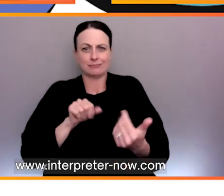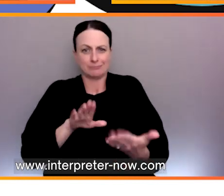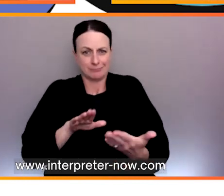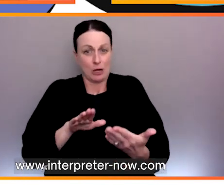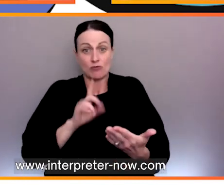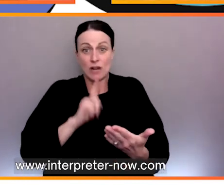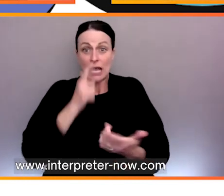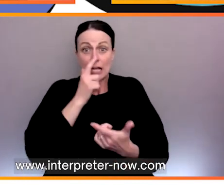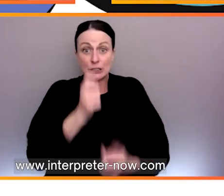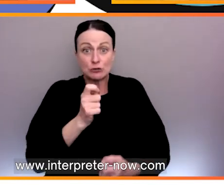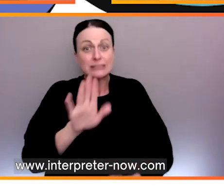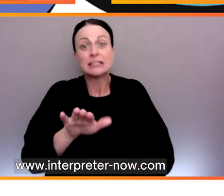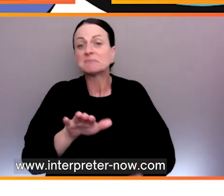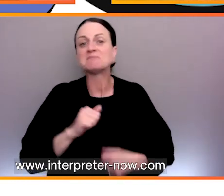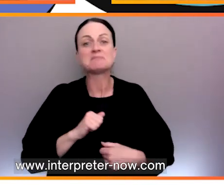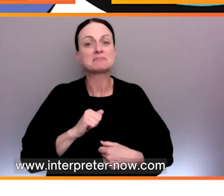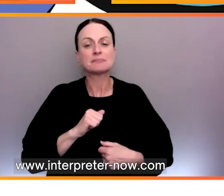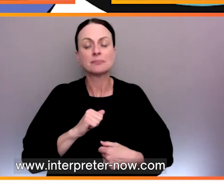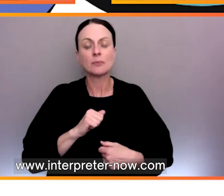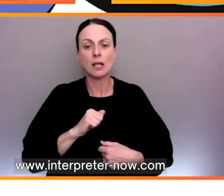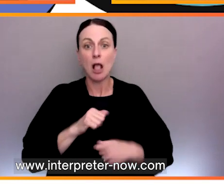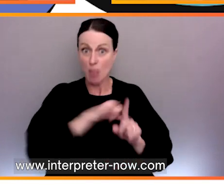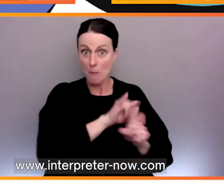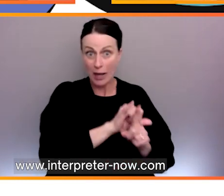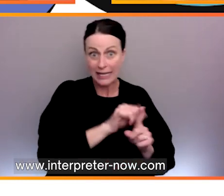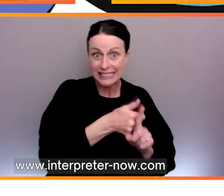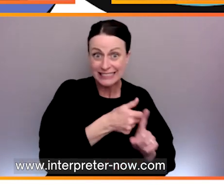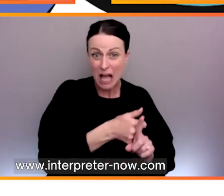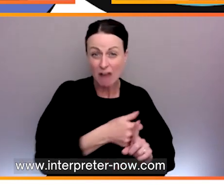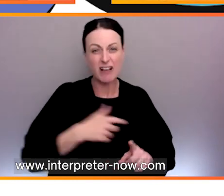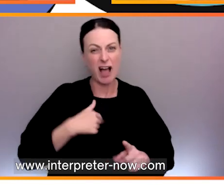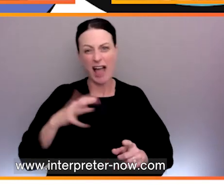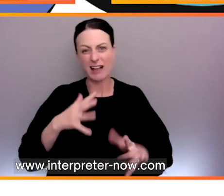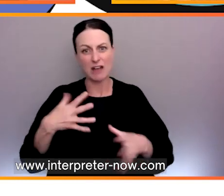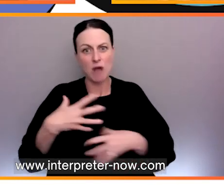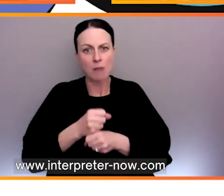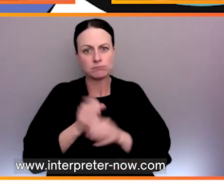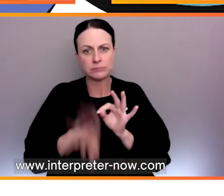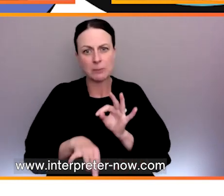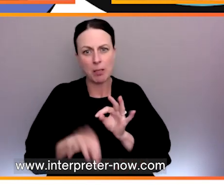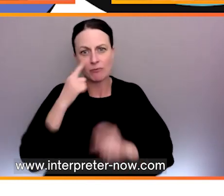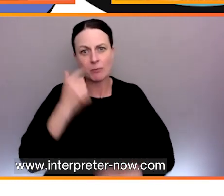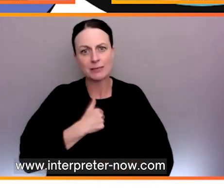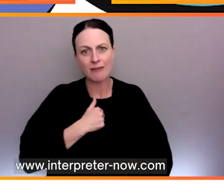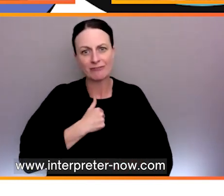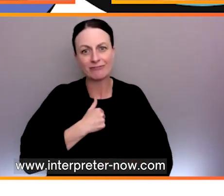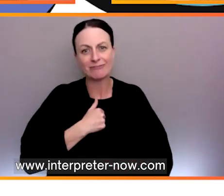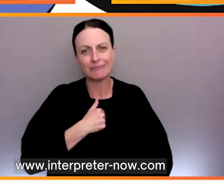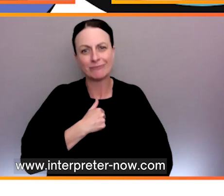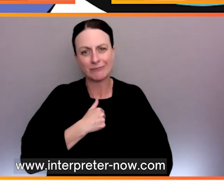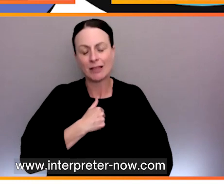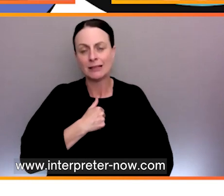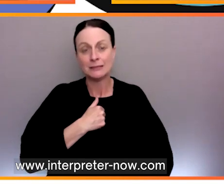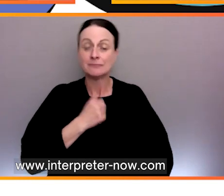covert. And then I sort of, so a public overt bully is kind of an in-your-face bully that you just mentioned.